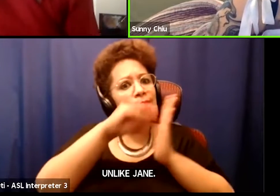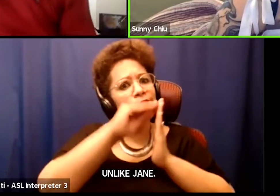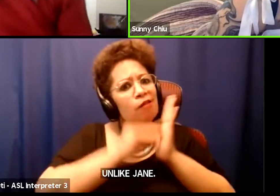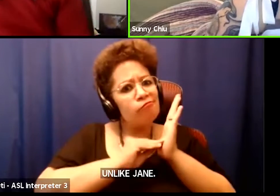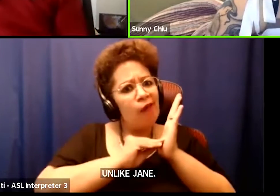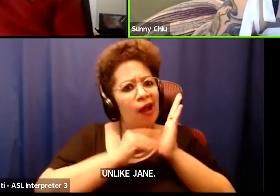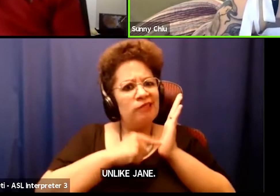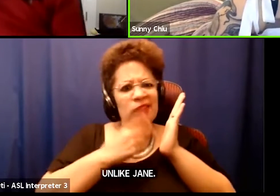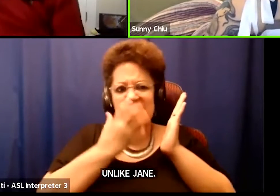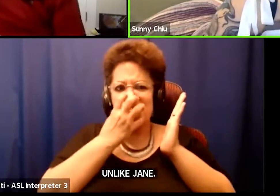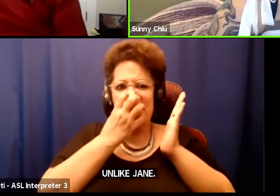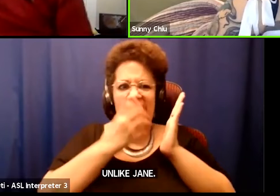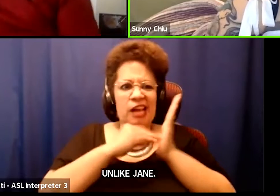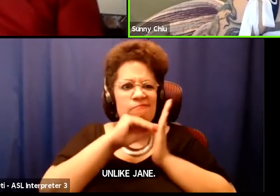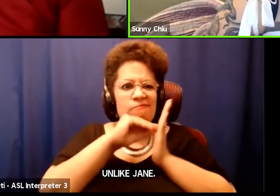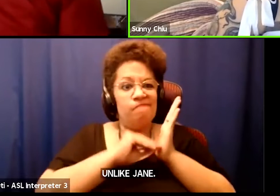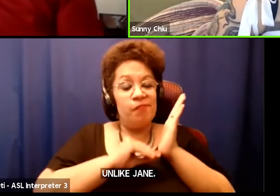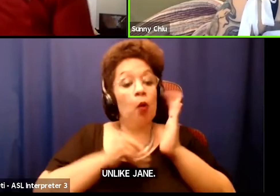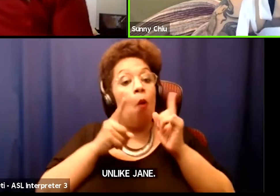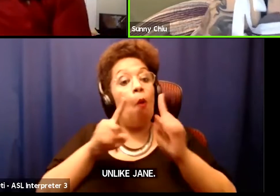the hospital.